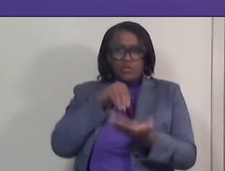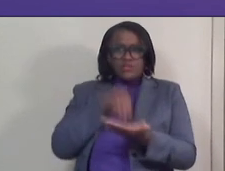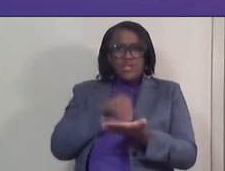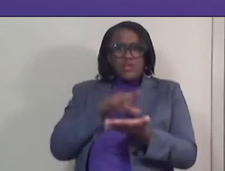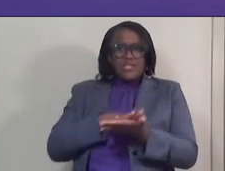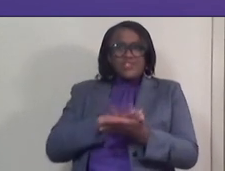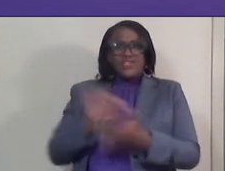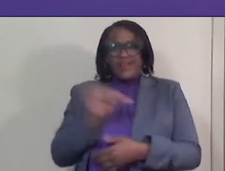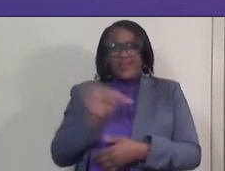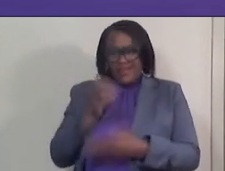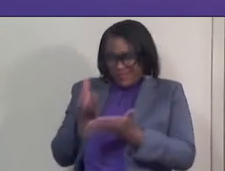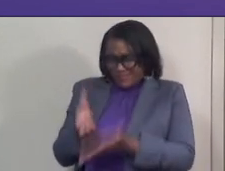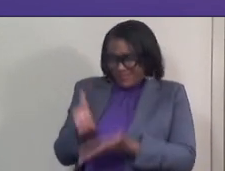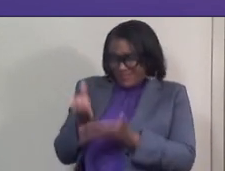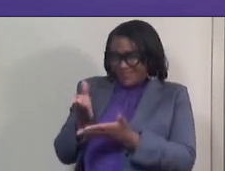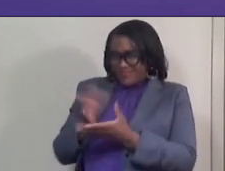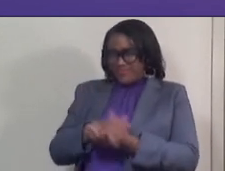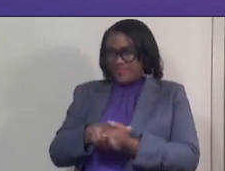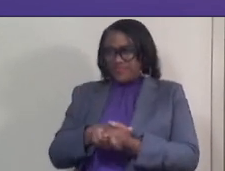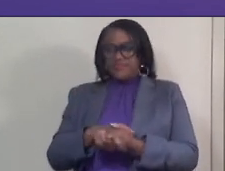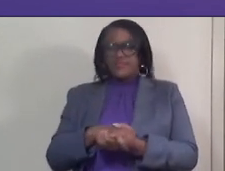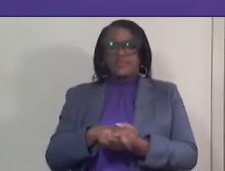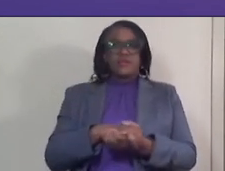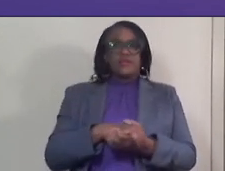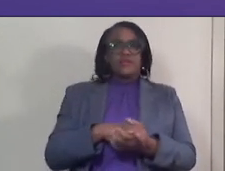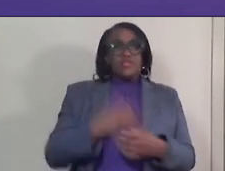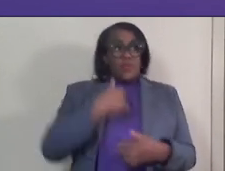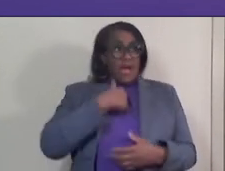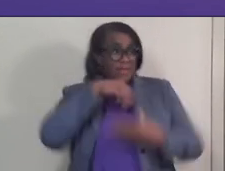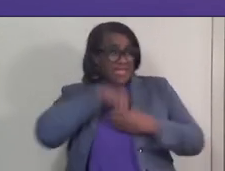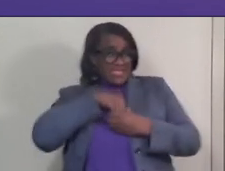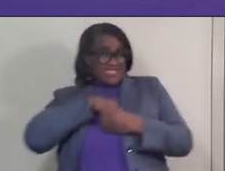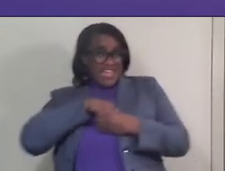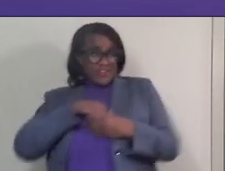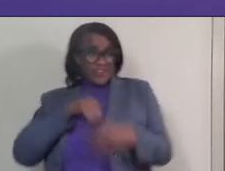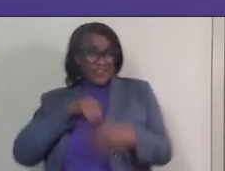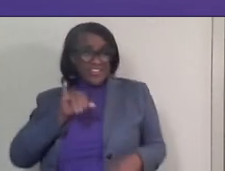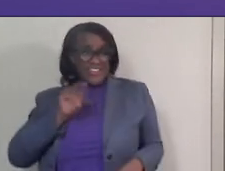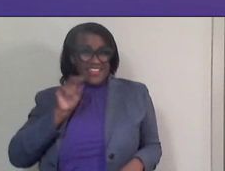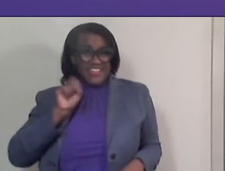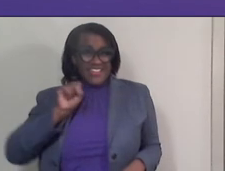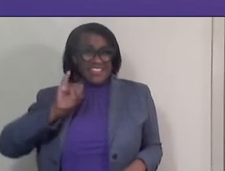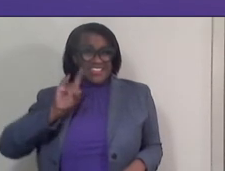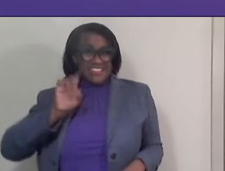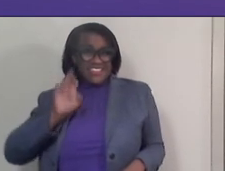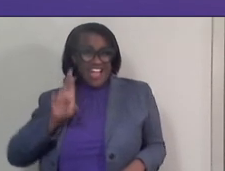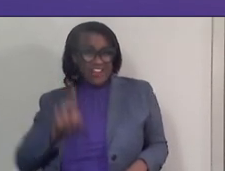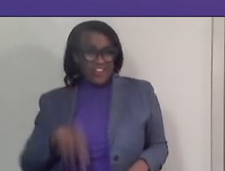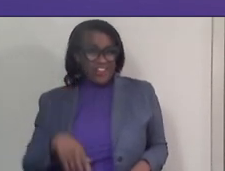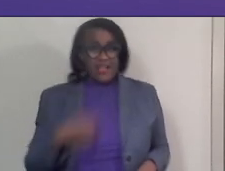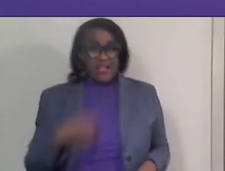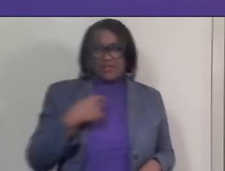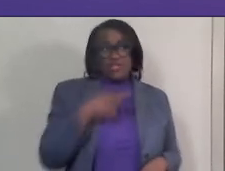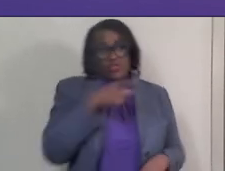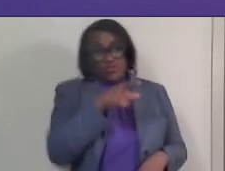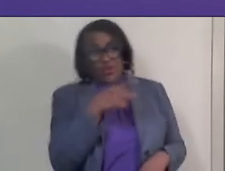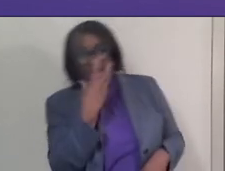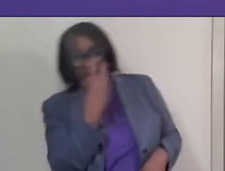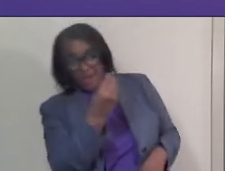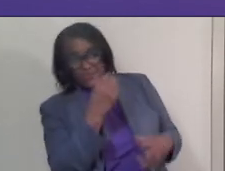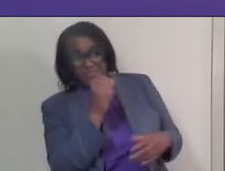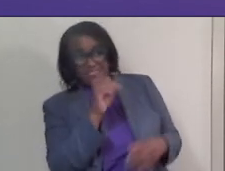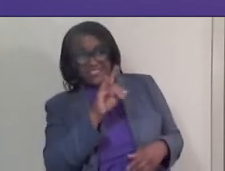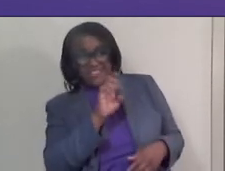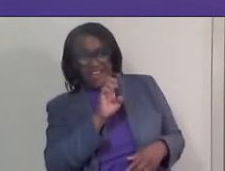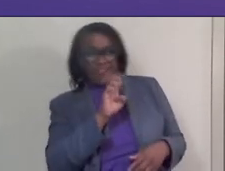Jeanine. Oh, I'm an insider? I think so in this question. What do you think, Jeanine?